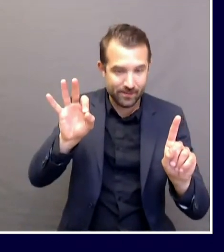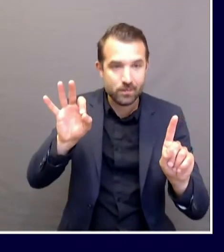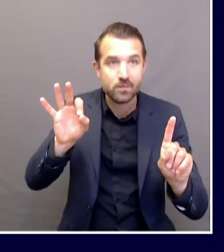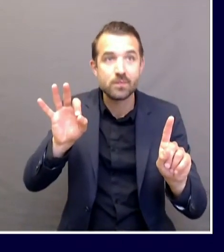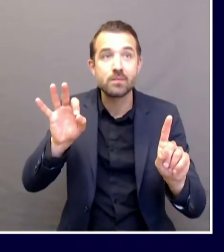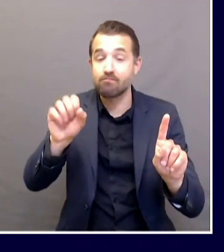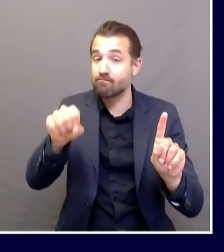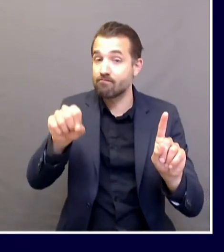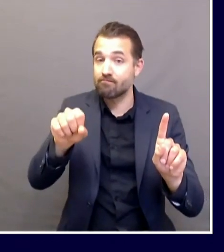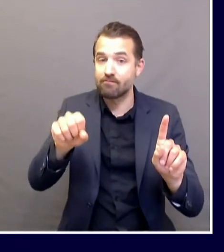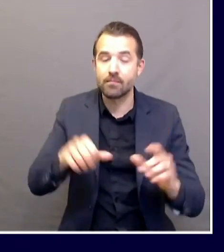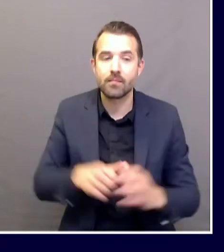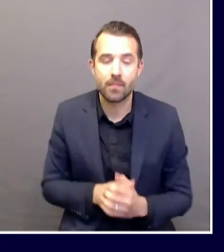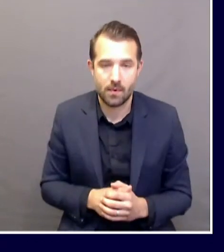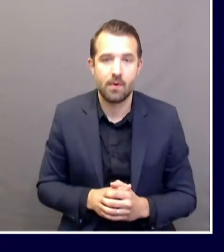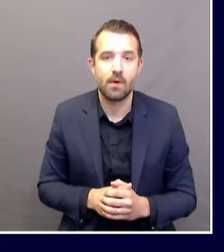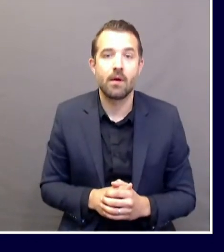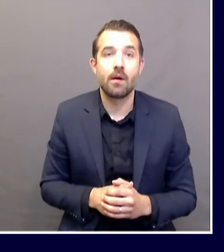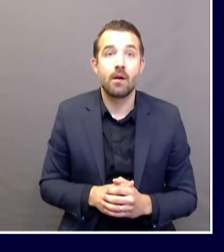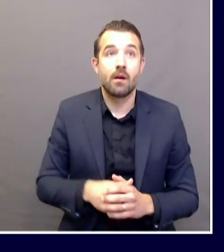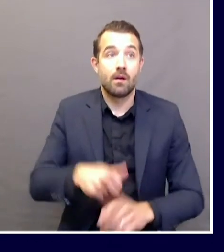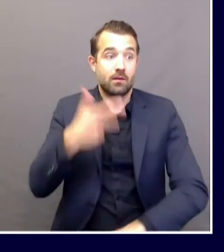Maine, there have been